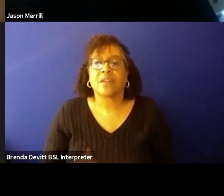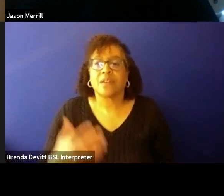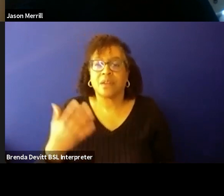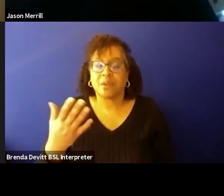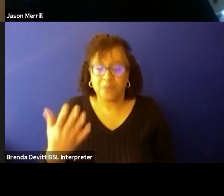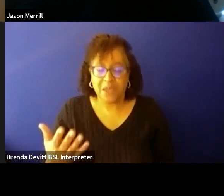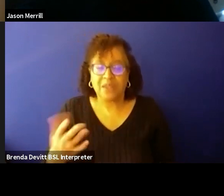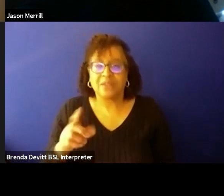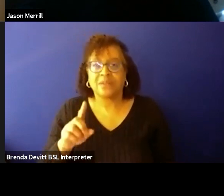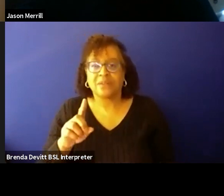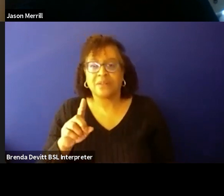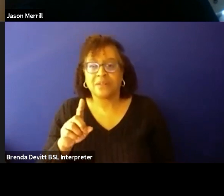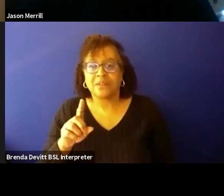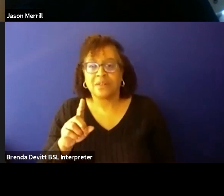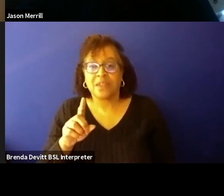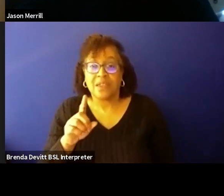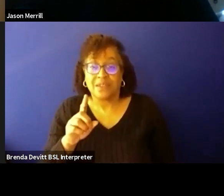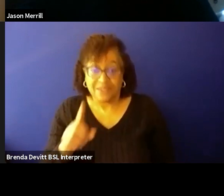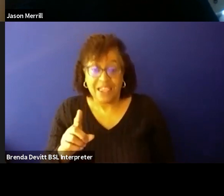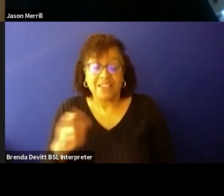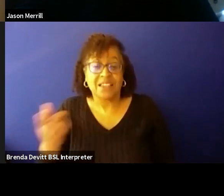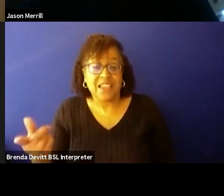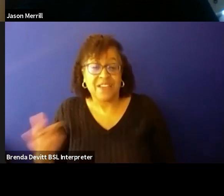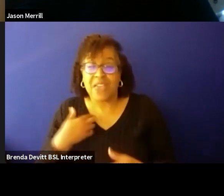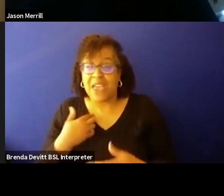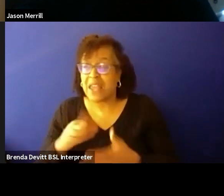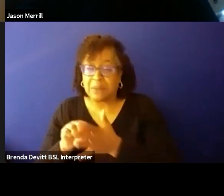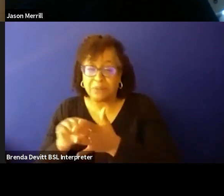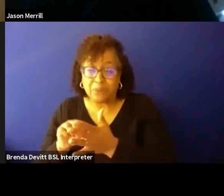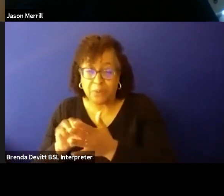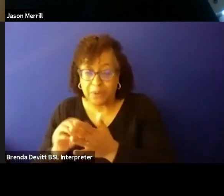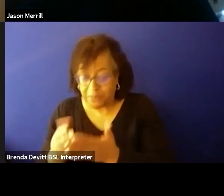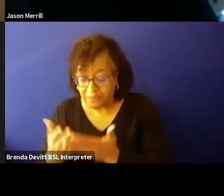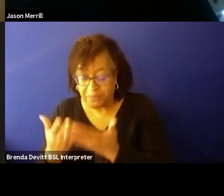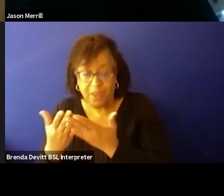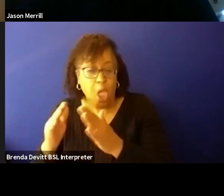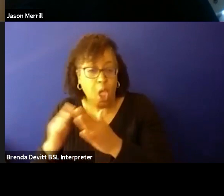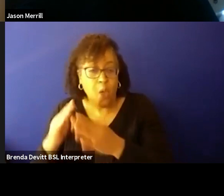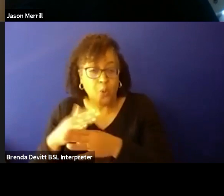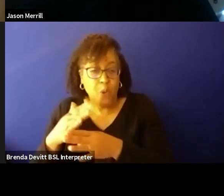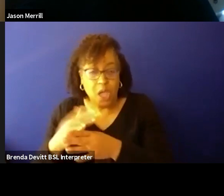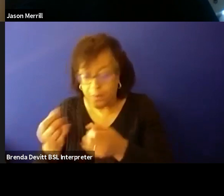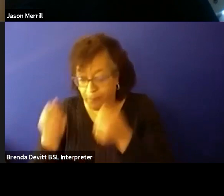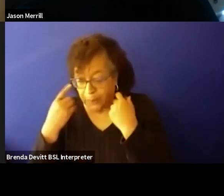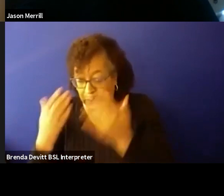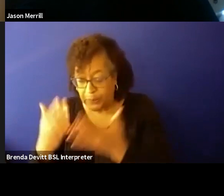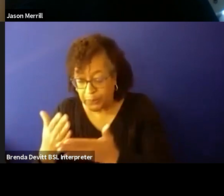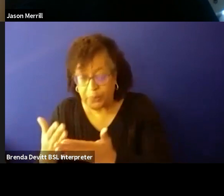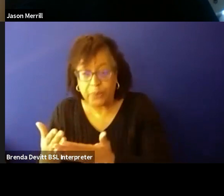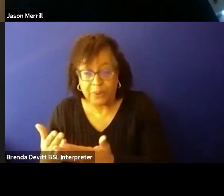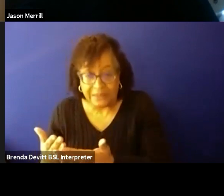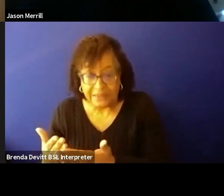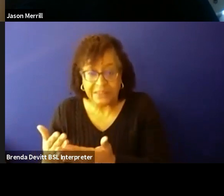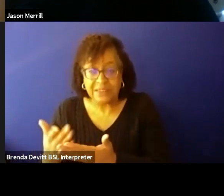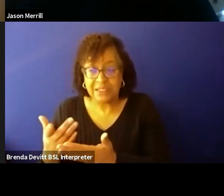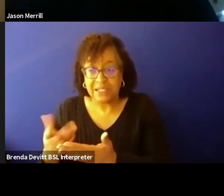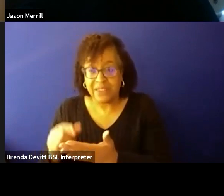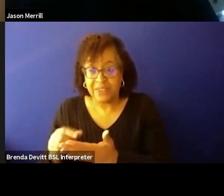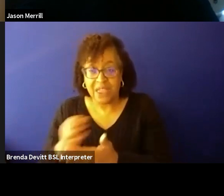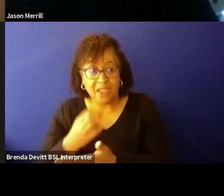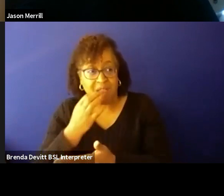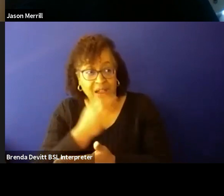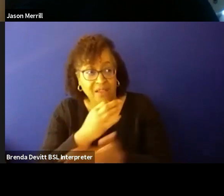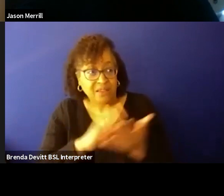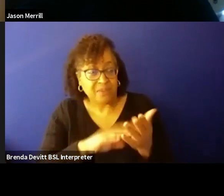parents, sometimes, they come home with the lesson and they put it aside. And we as parents have a